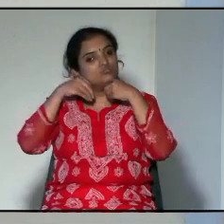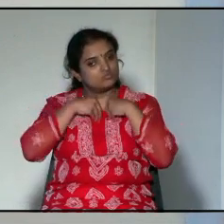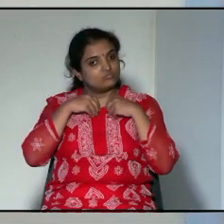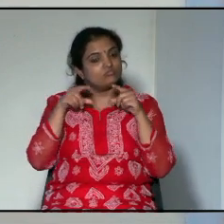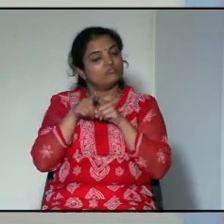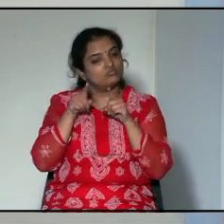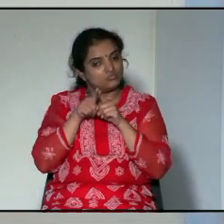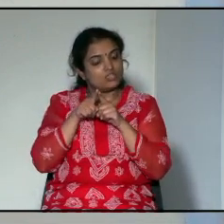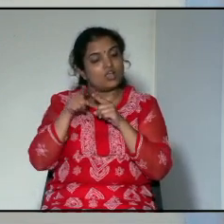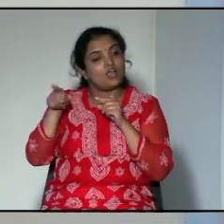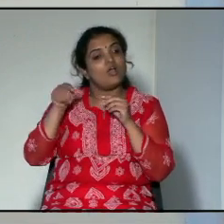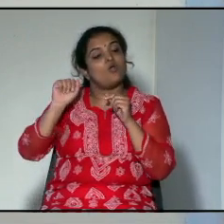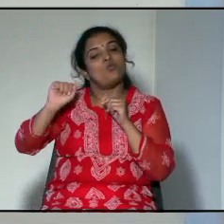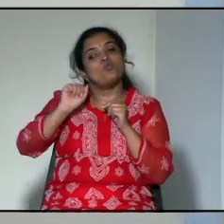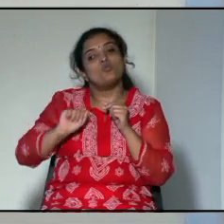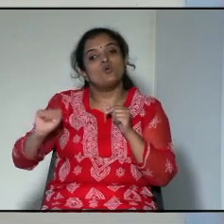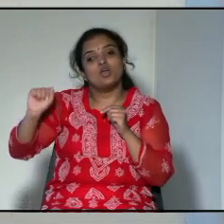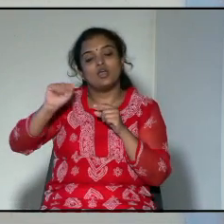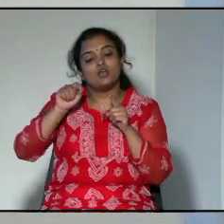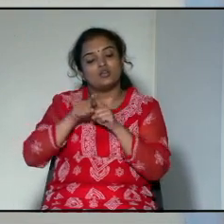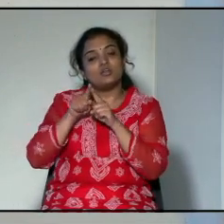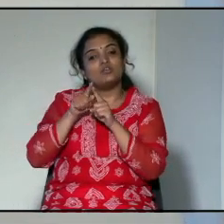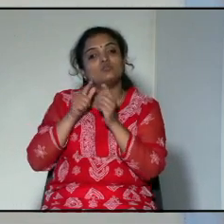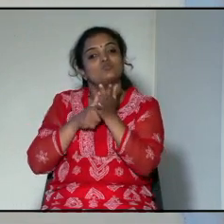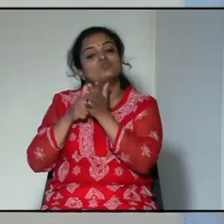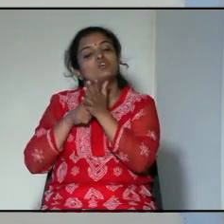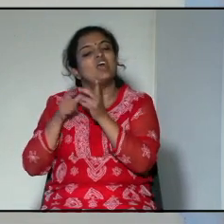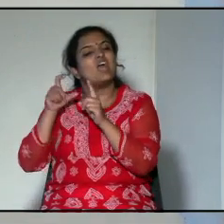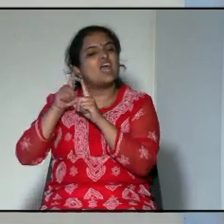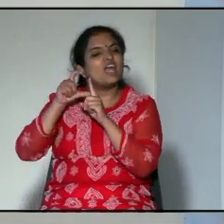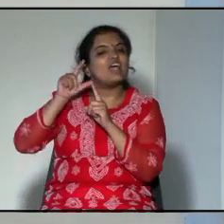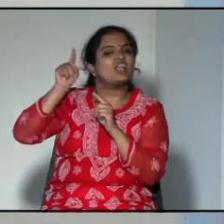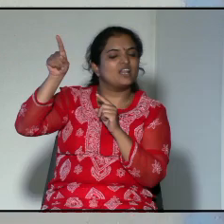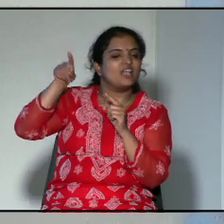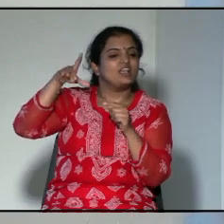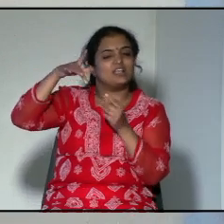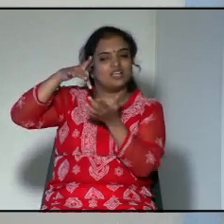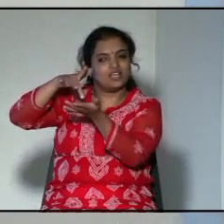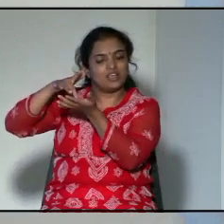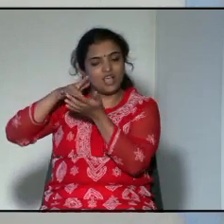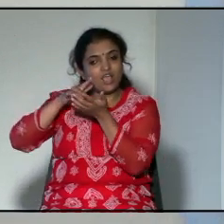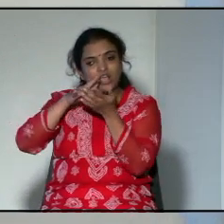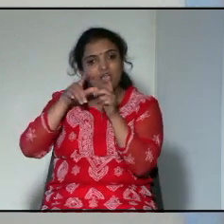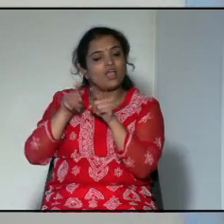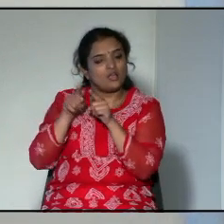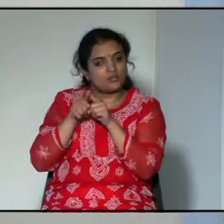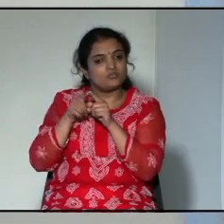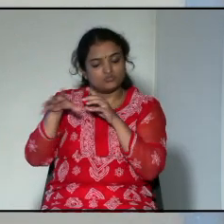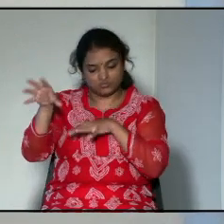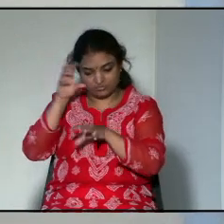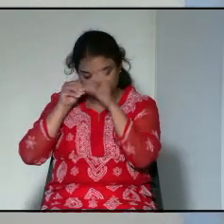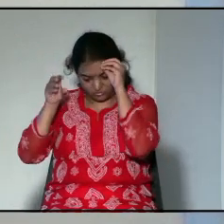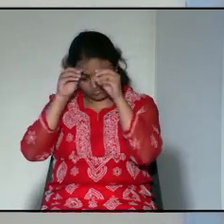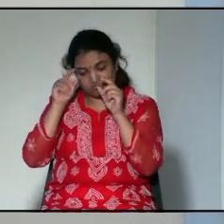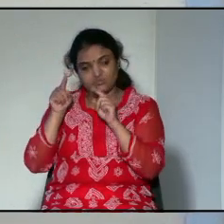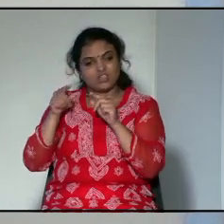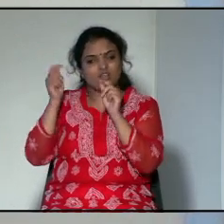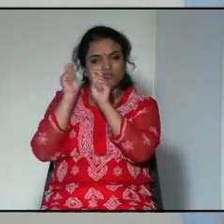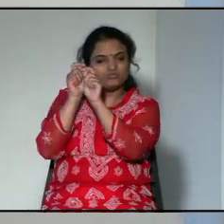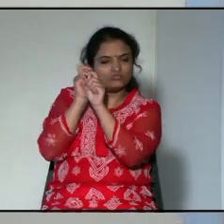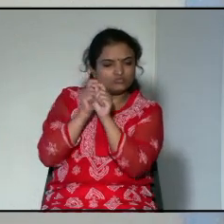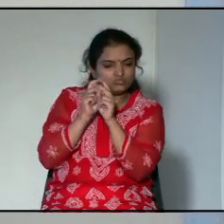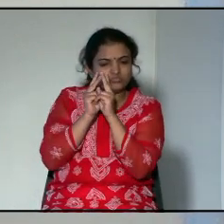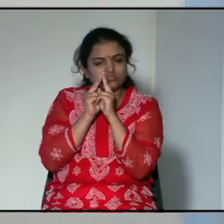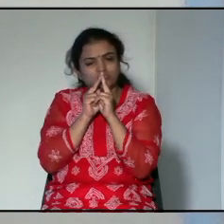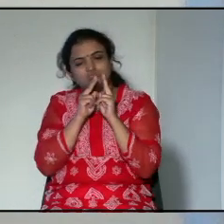of Bastar and the Maral Karmakar workers of Deripur and Gushkara. Like them, she began to sculpt her figures in 3